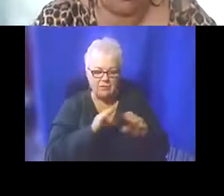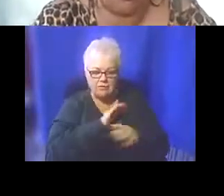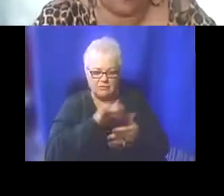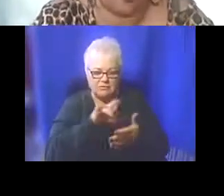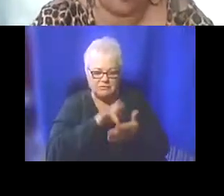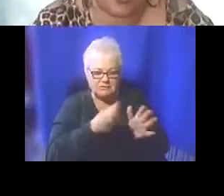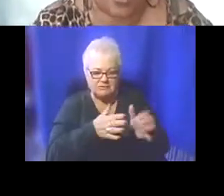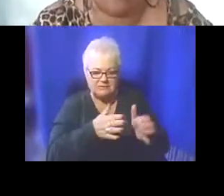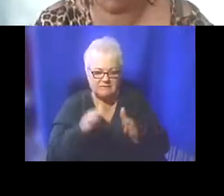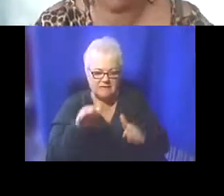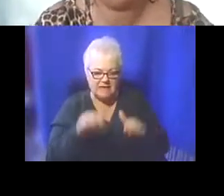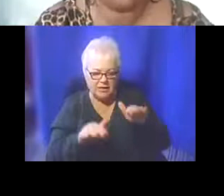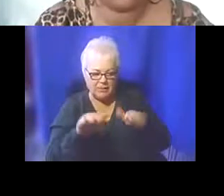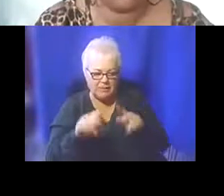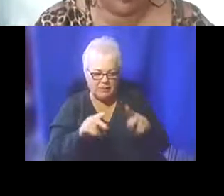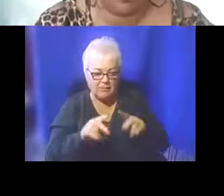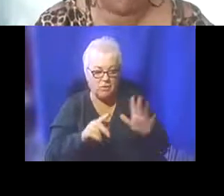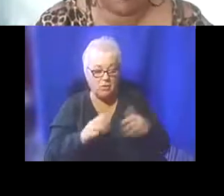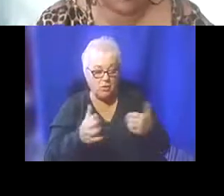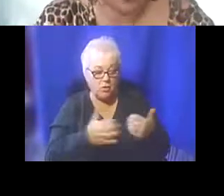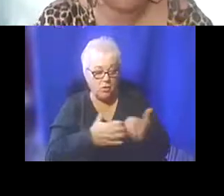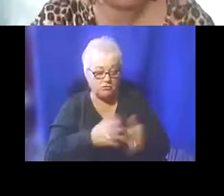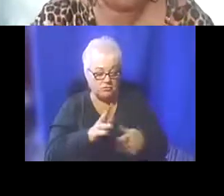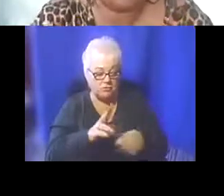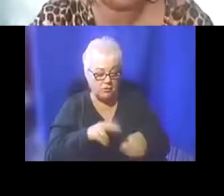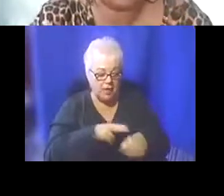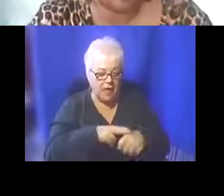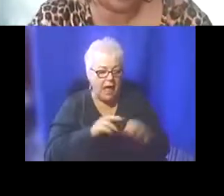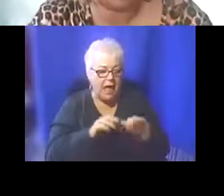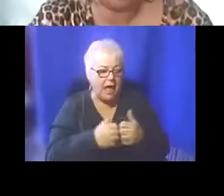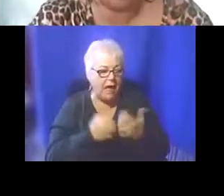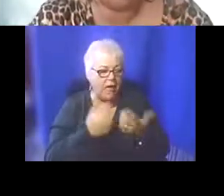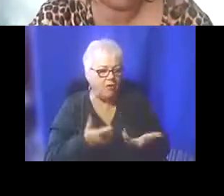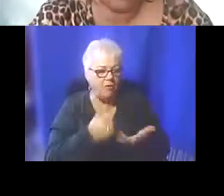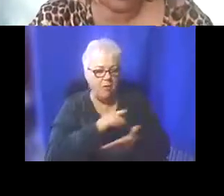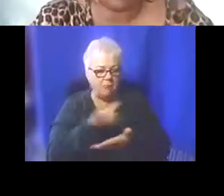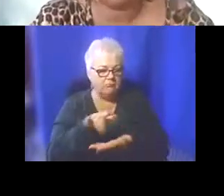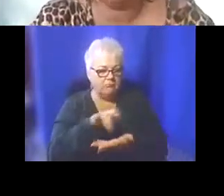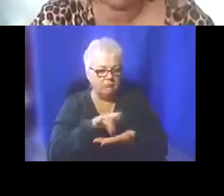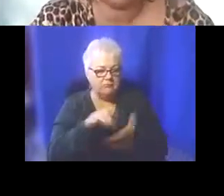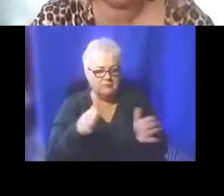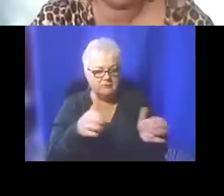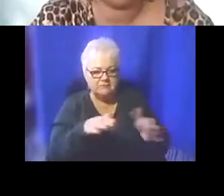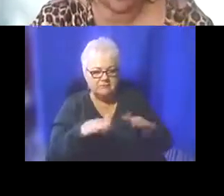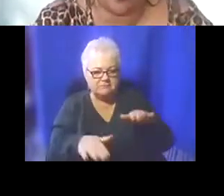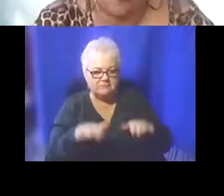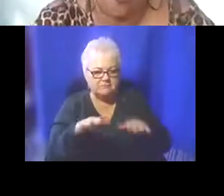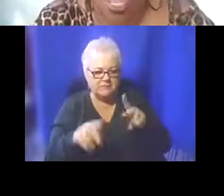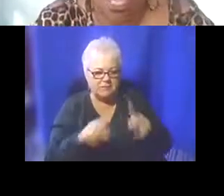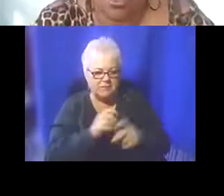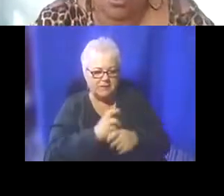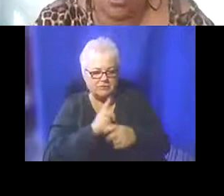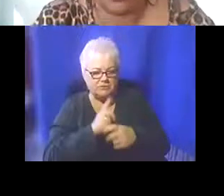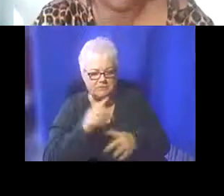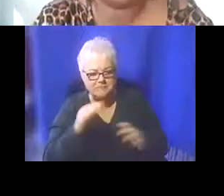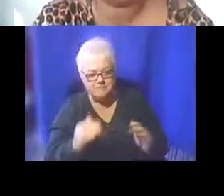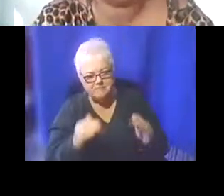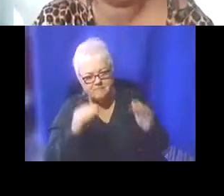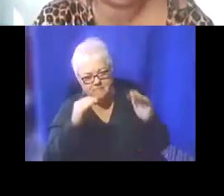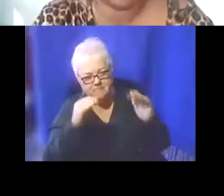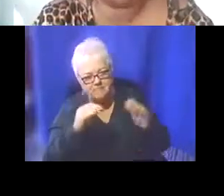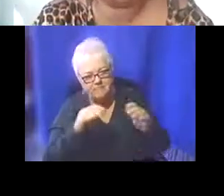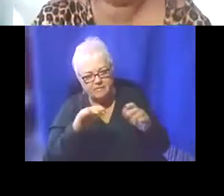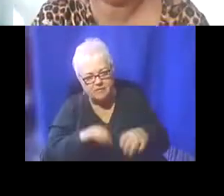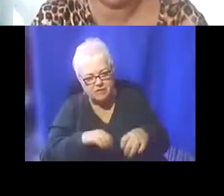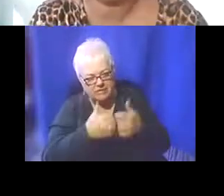folks who, where again, if you're closer to the norm, how are you then centering folks? How are you making sure to elevate the